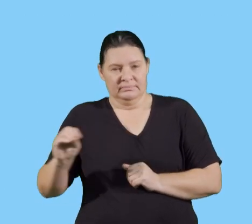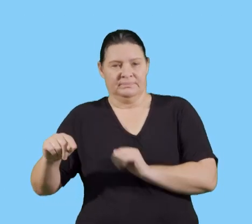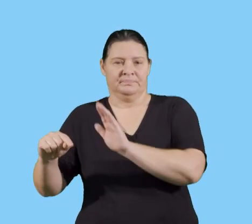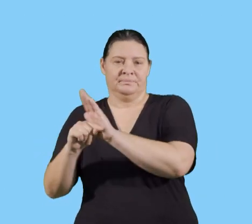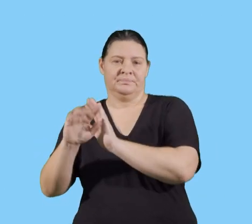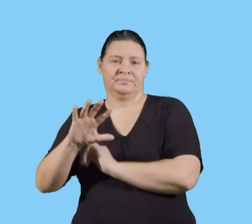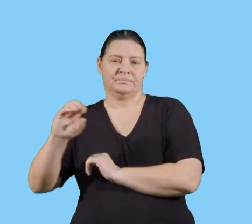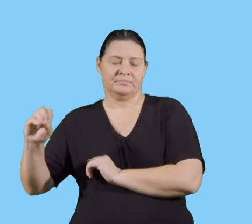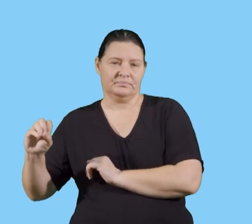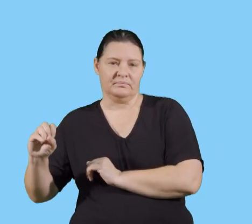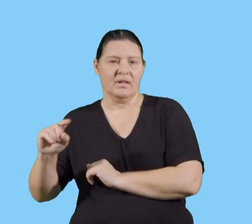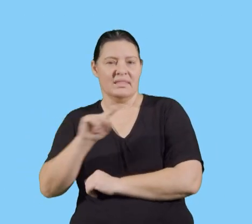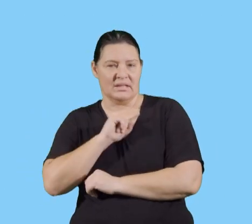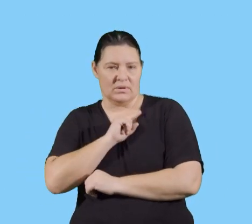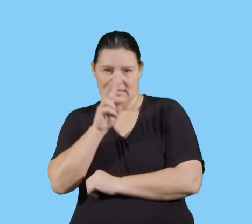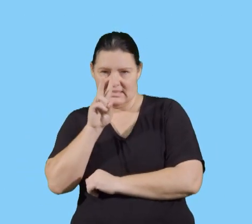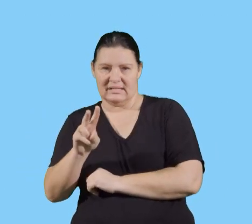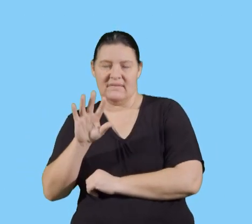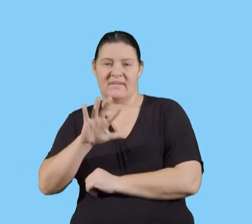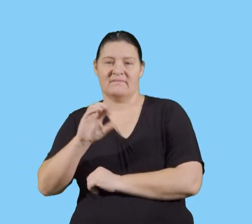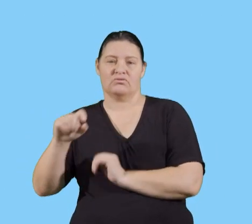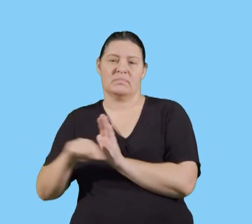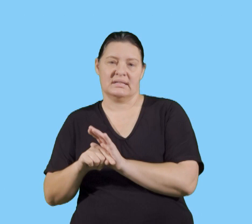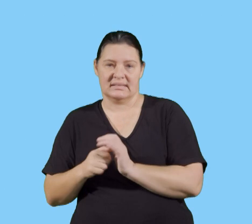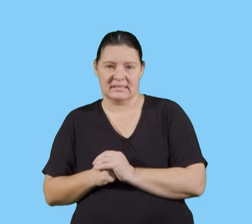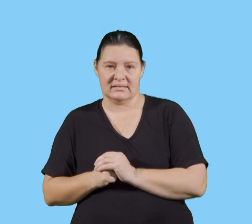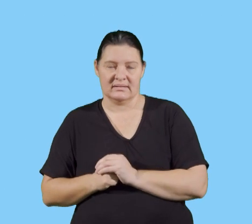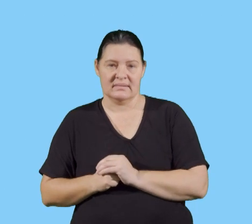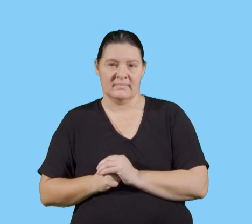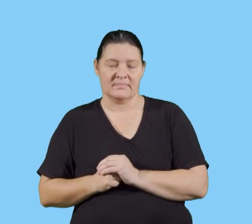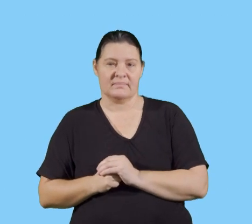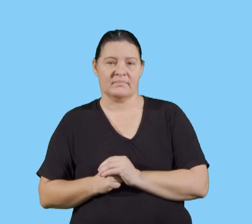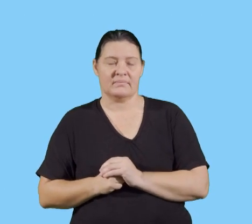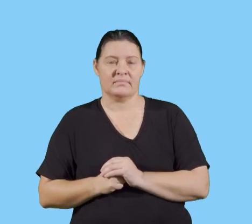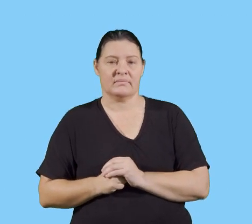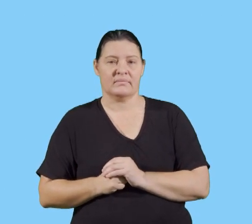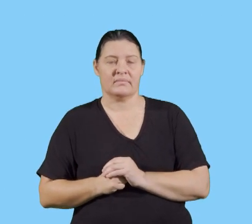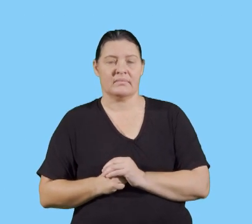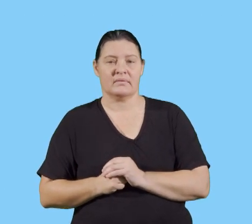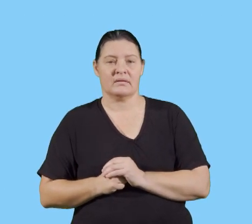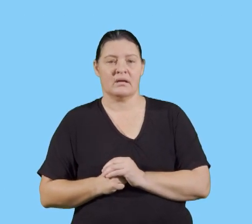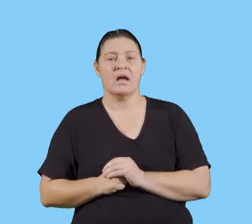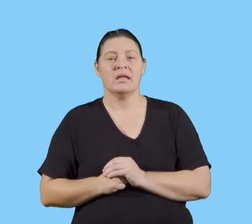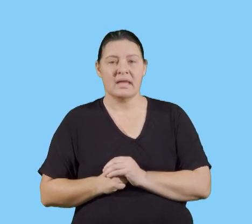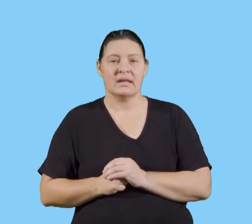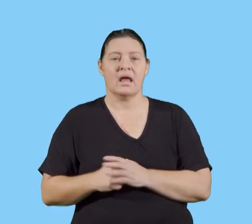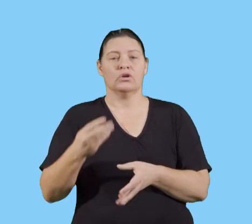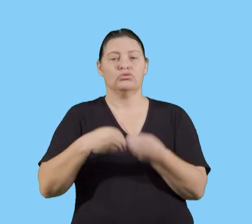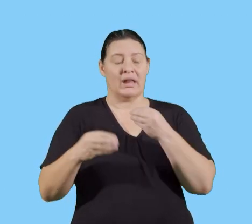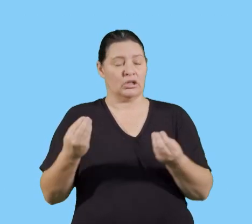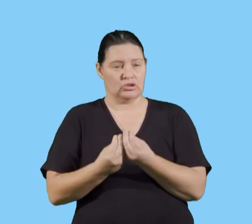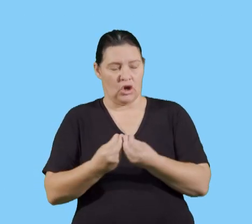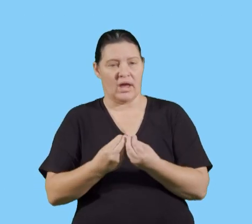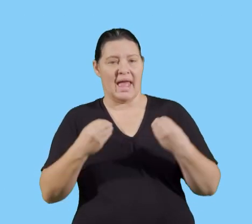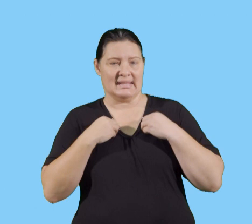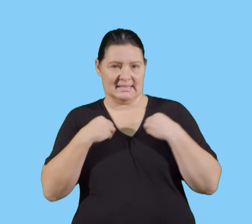minus. Hence you see here, minus 500. And then the account to be credited becomes trading stock, which is an asset and